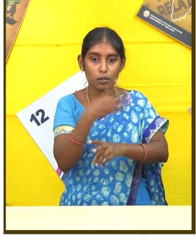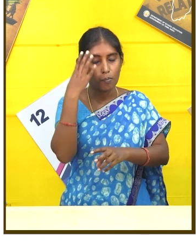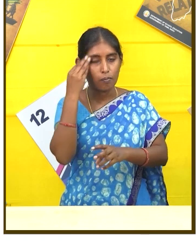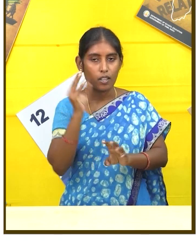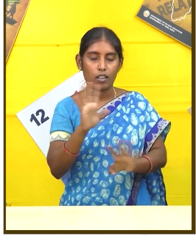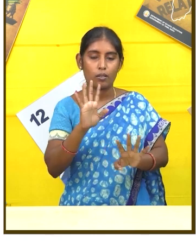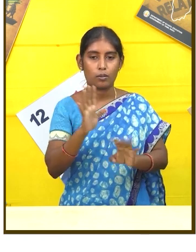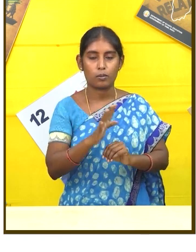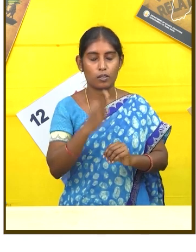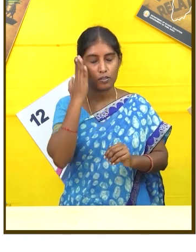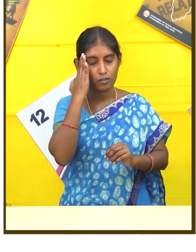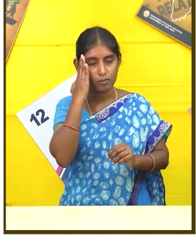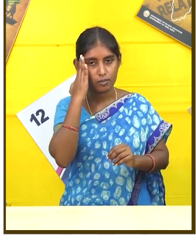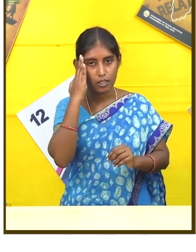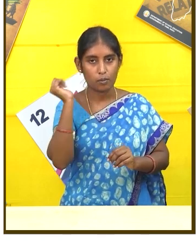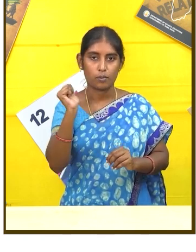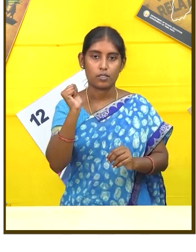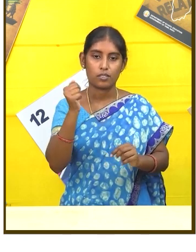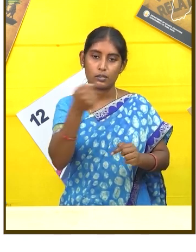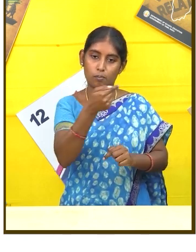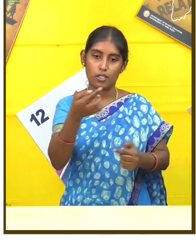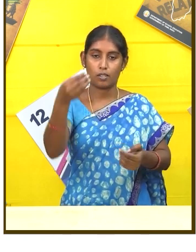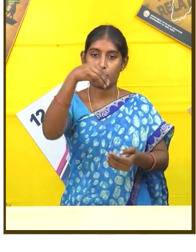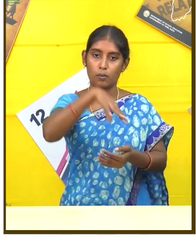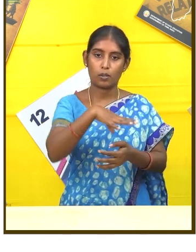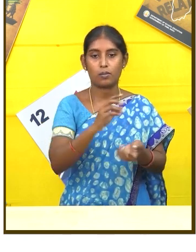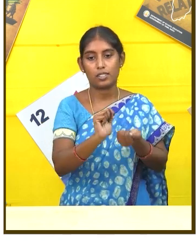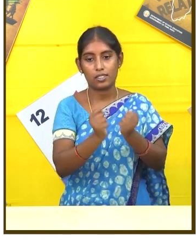sign should be changed? The 4th equation should be